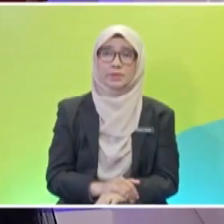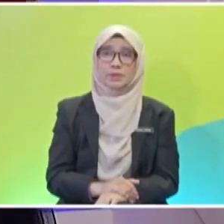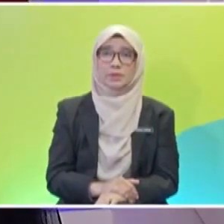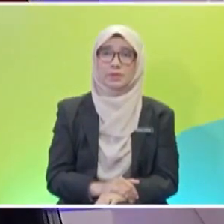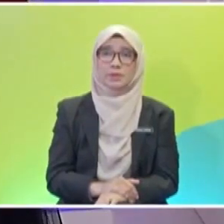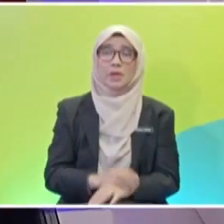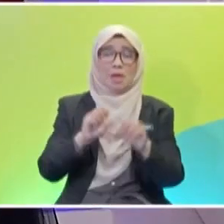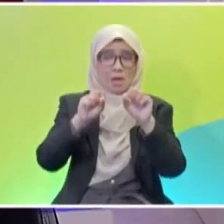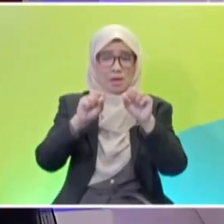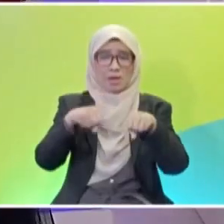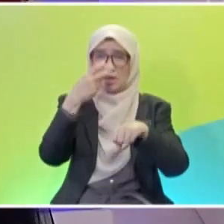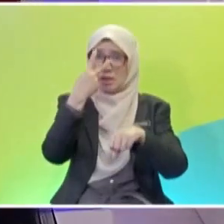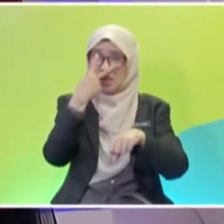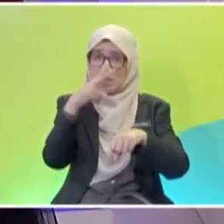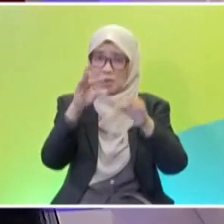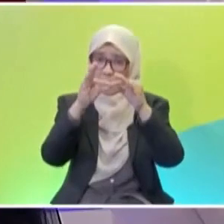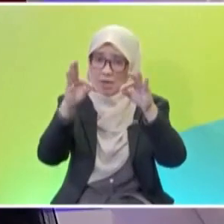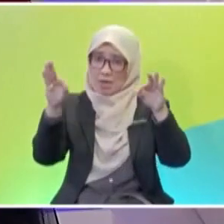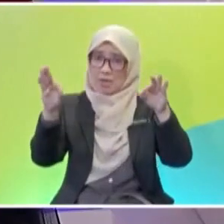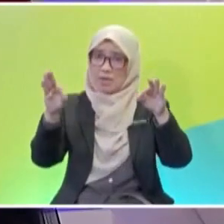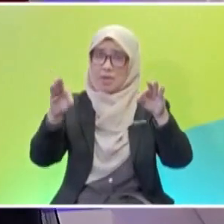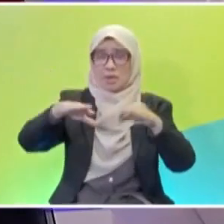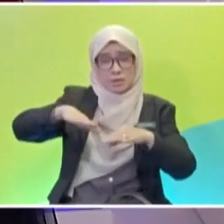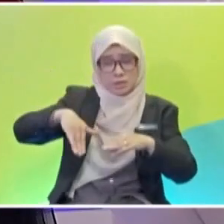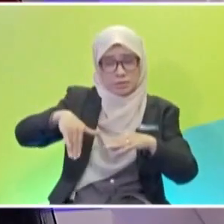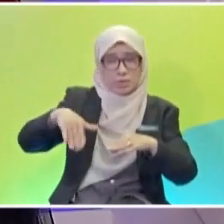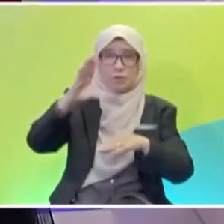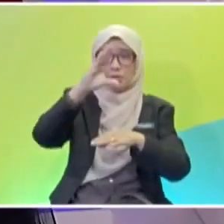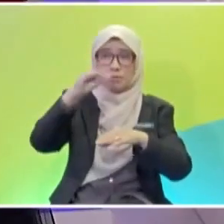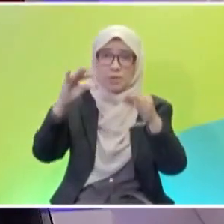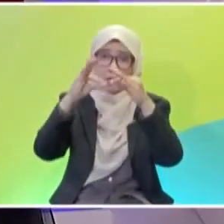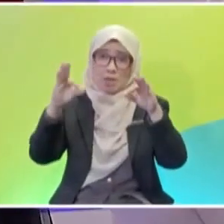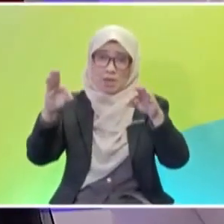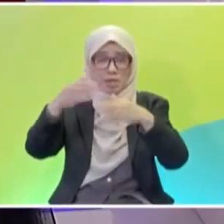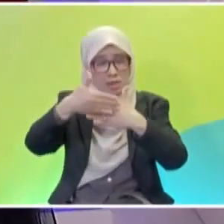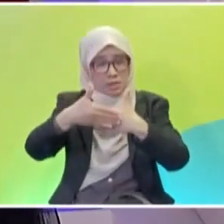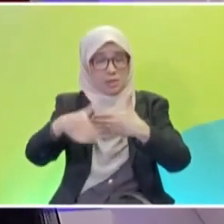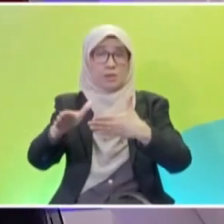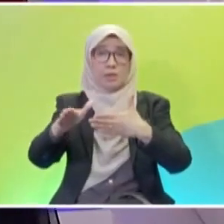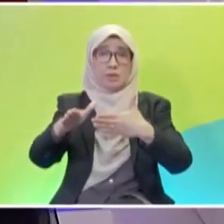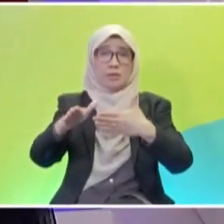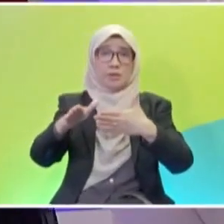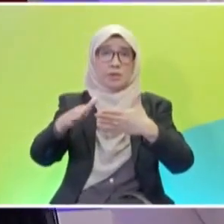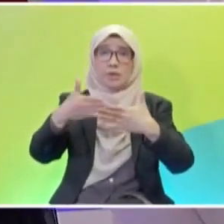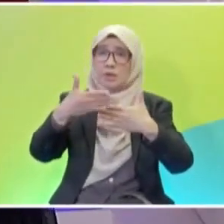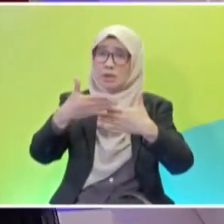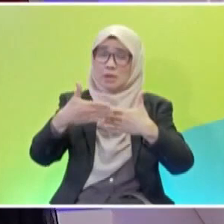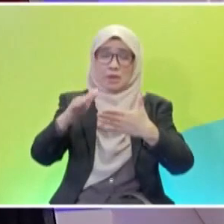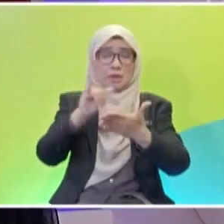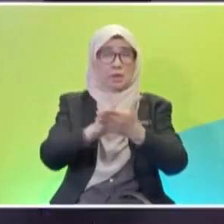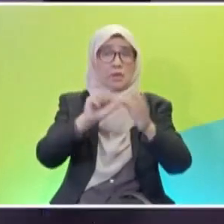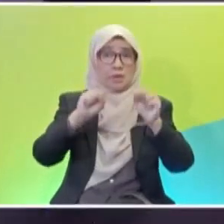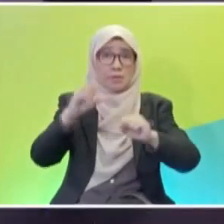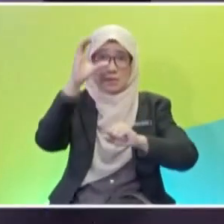sentence before, look at the sentence after, and then you try and figure out, is it a noun or a verb? Okay, I think the girls are ready.